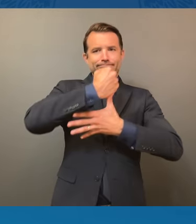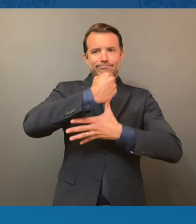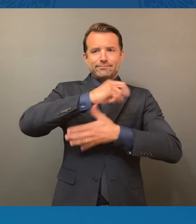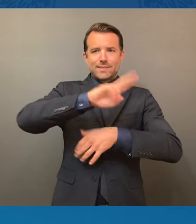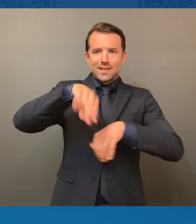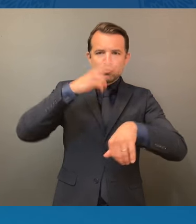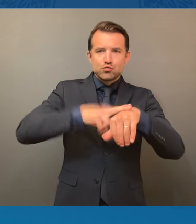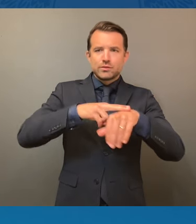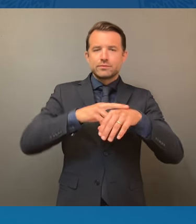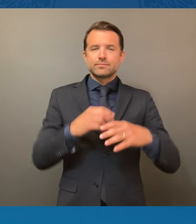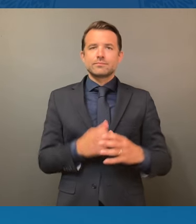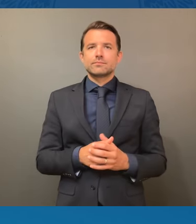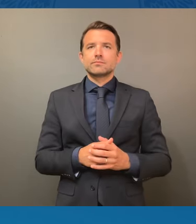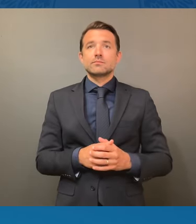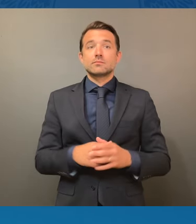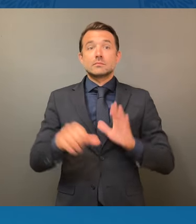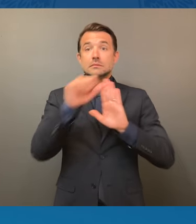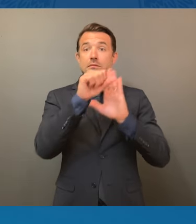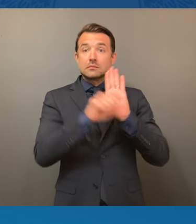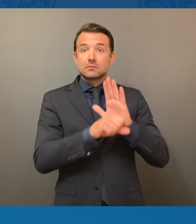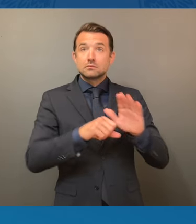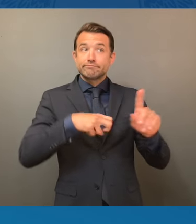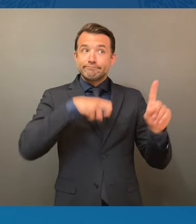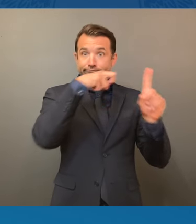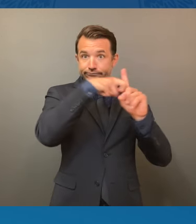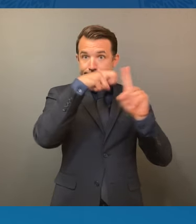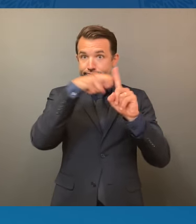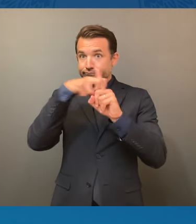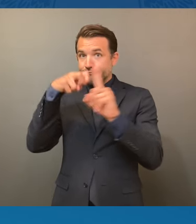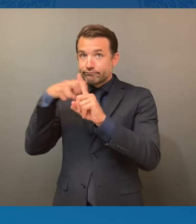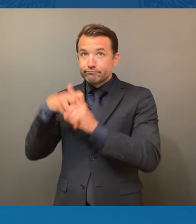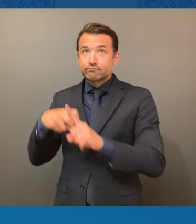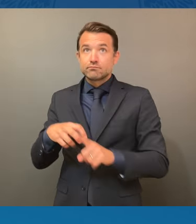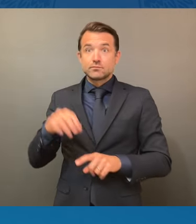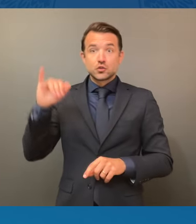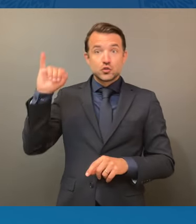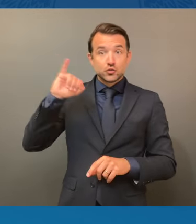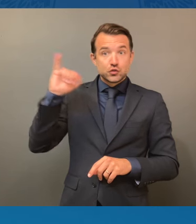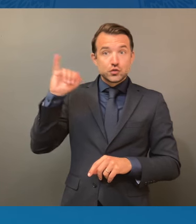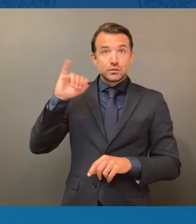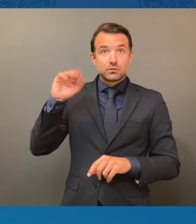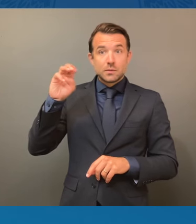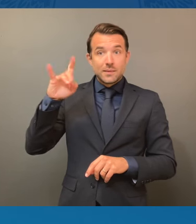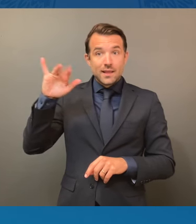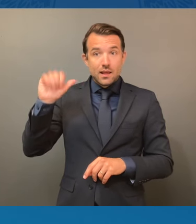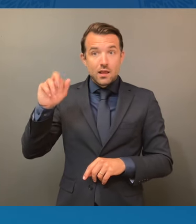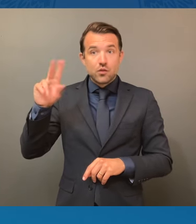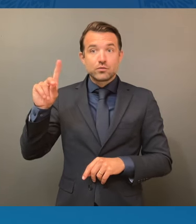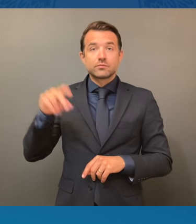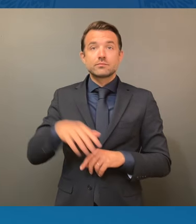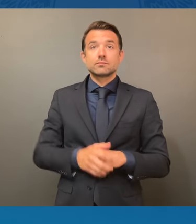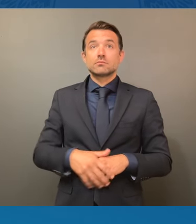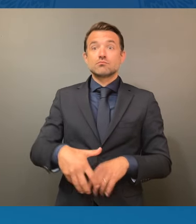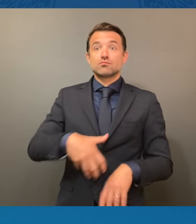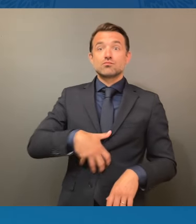postpartum, because the way it had been working, Medicaid was